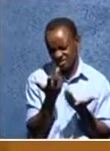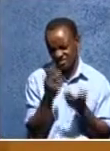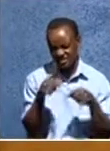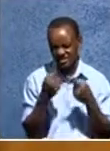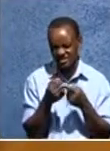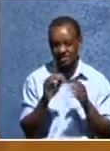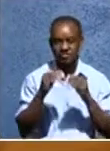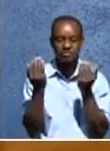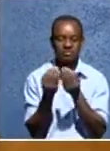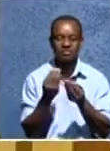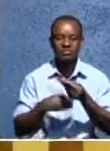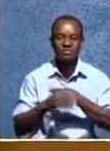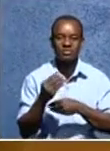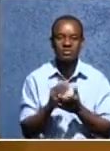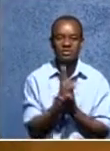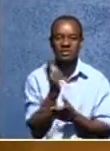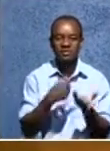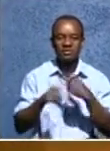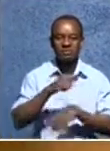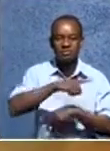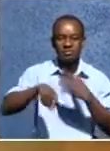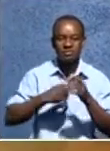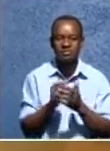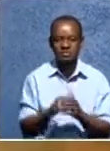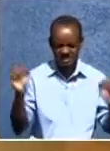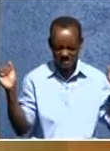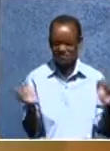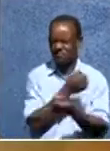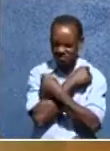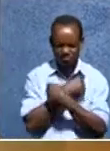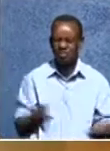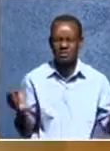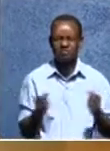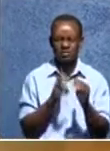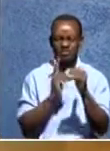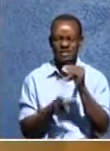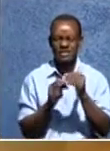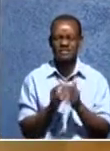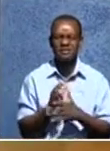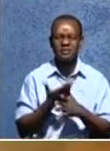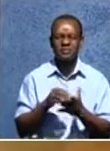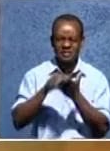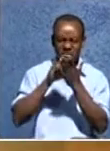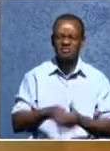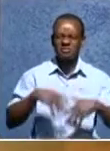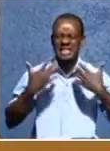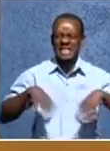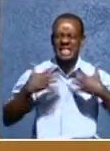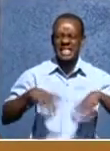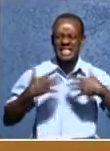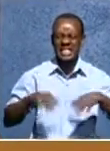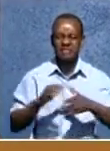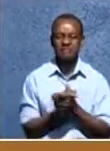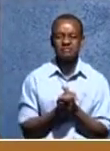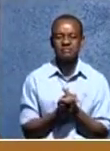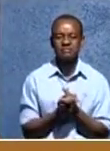afford it, and the people inside Namibia also can't afford it because it's too expensive, and now the industry is in shambles. It's actually